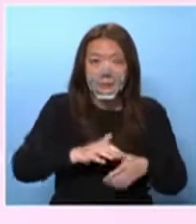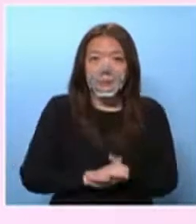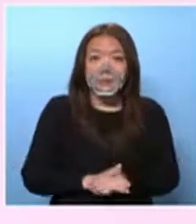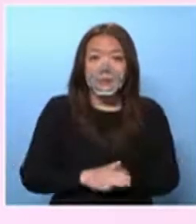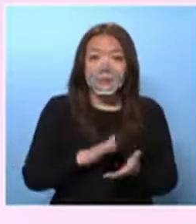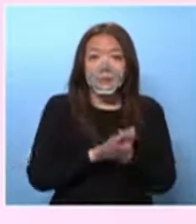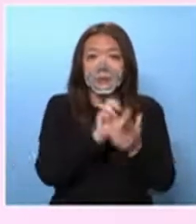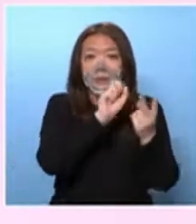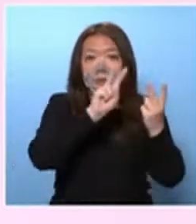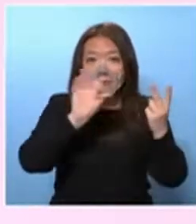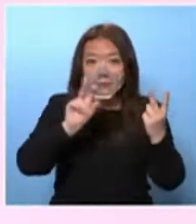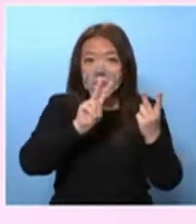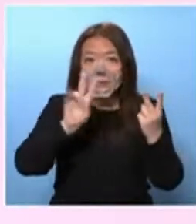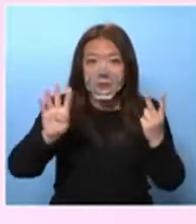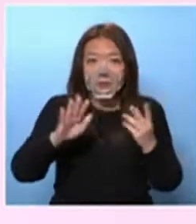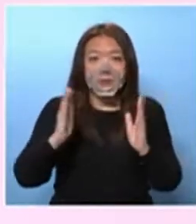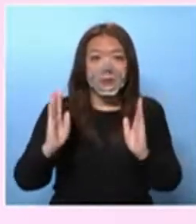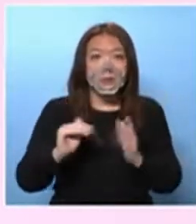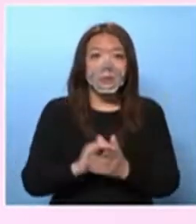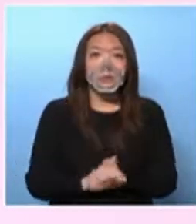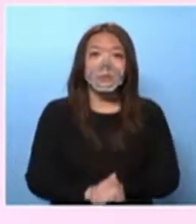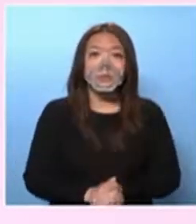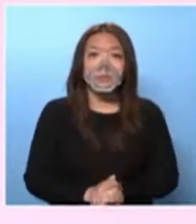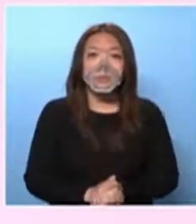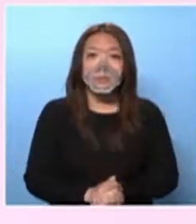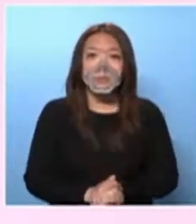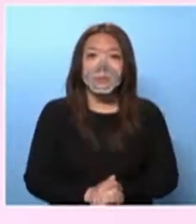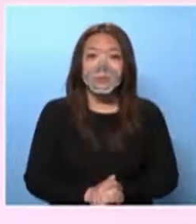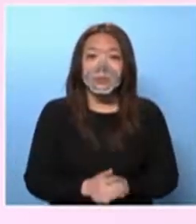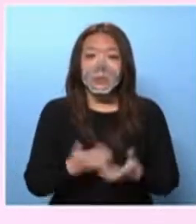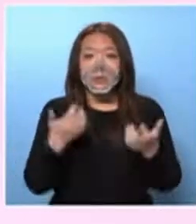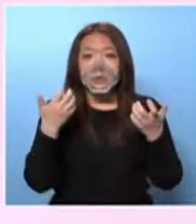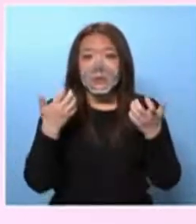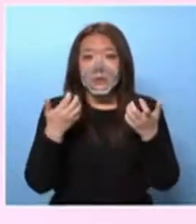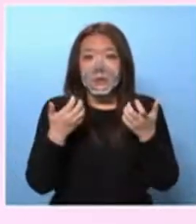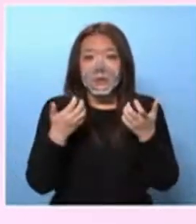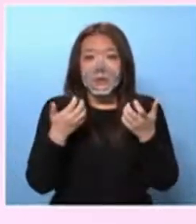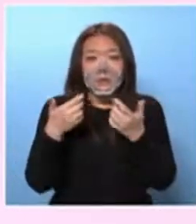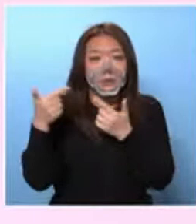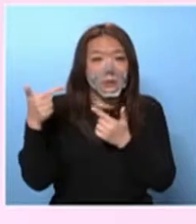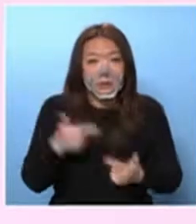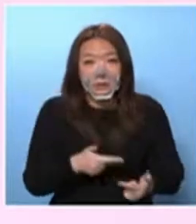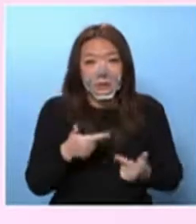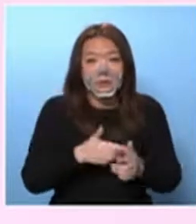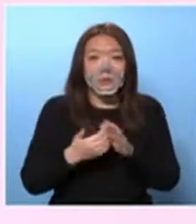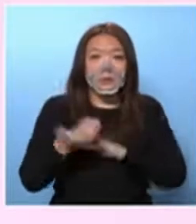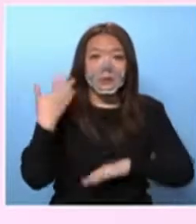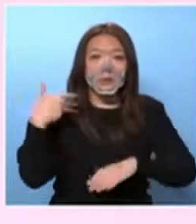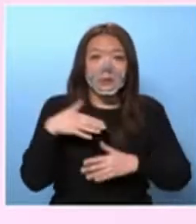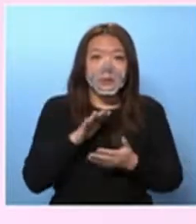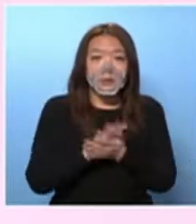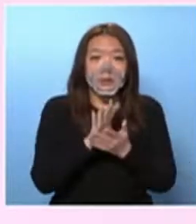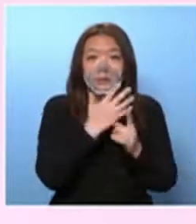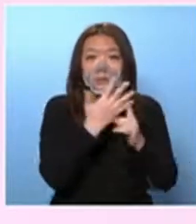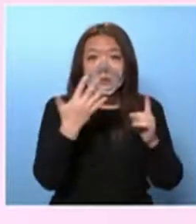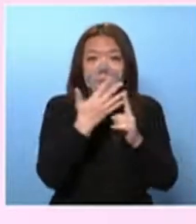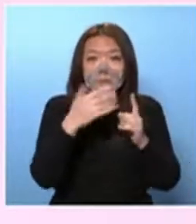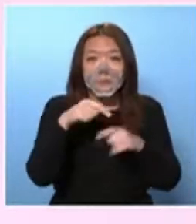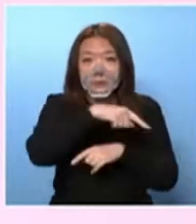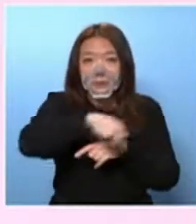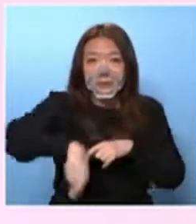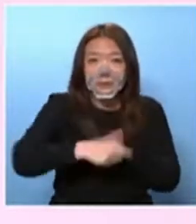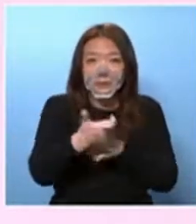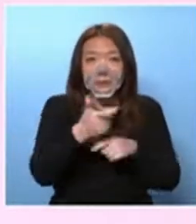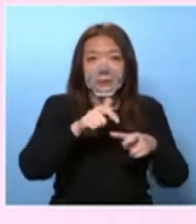Regarding revenue from land premium, the forecast for 2023 to 24 continues to be based on the average proportion of revenue from